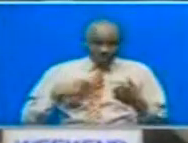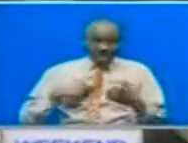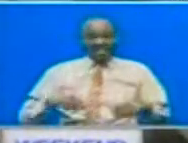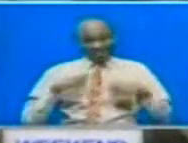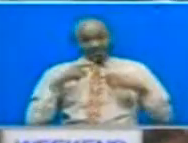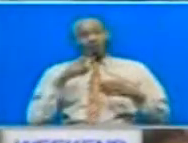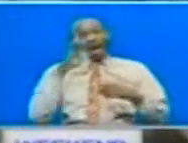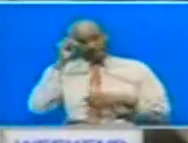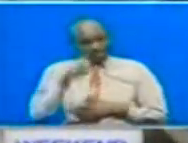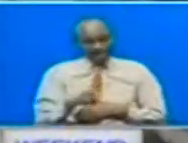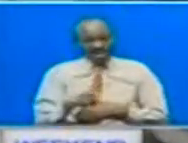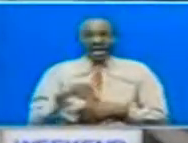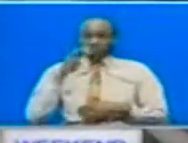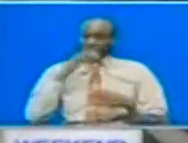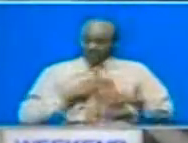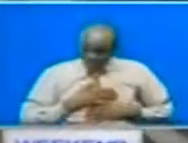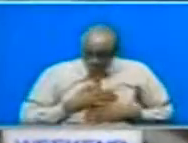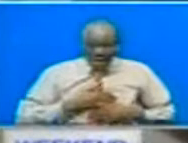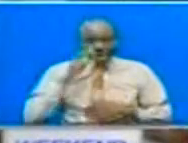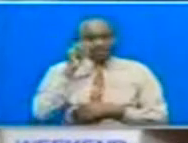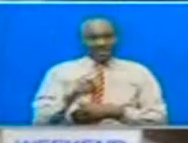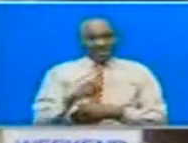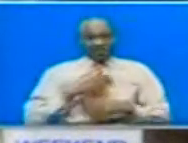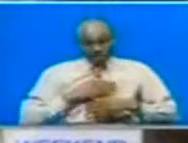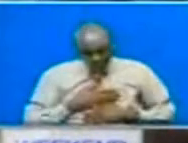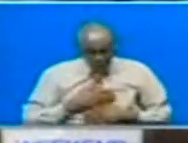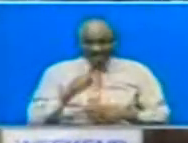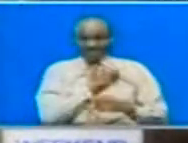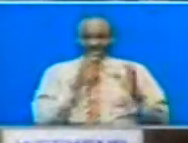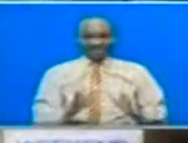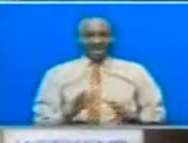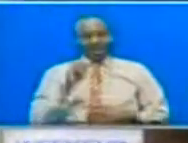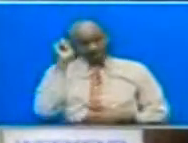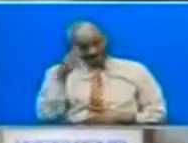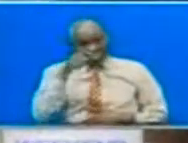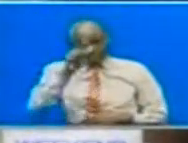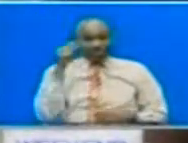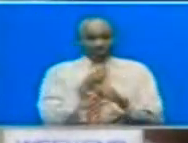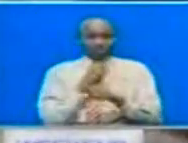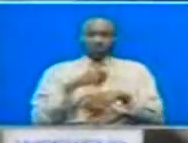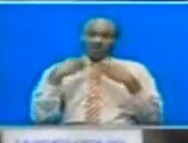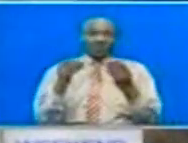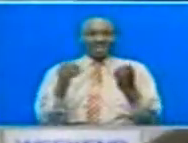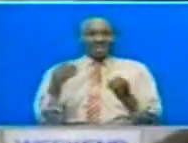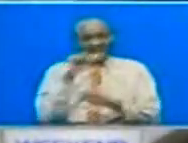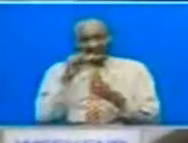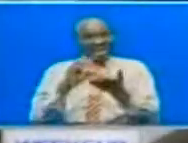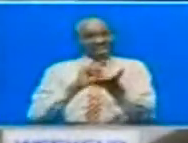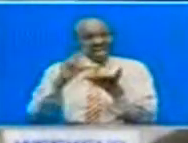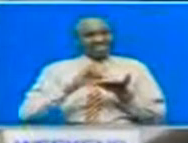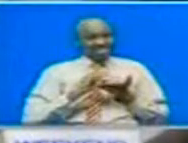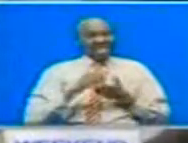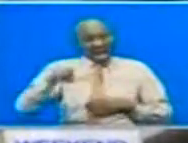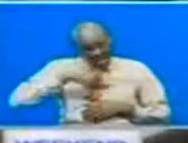parliament. Mheshimiwa mbunge, mheshimiwa senator, president hawezi pewa kagrant. Na sisi